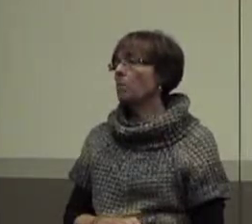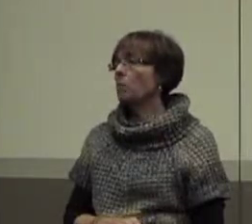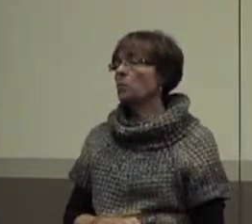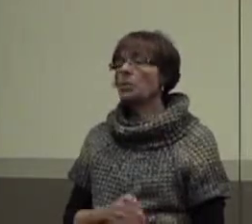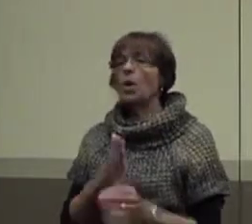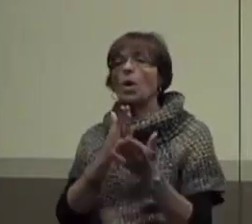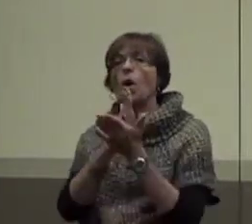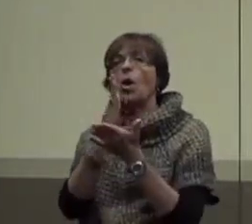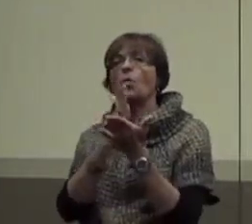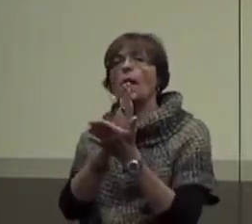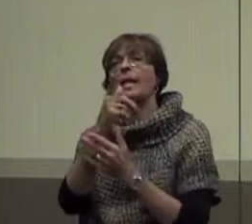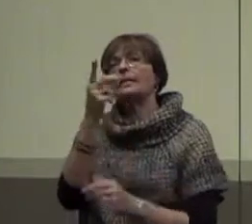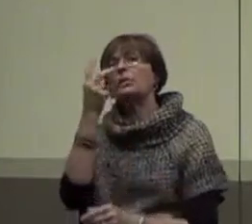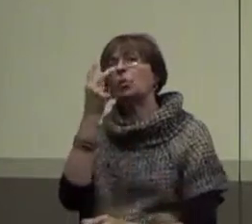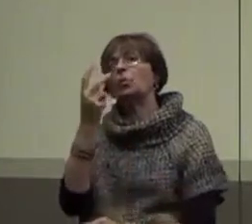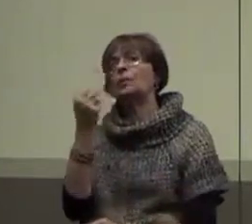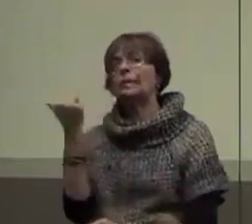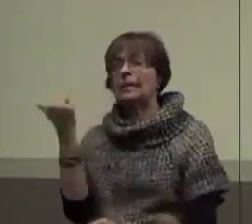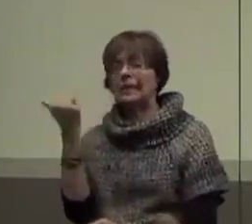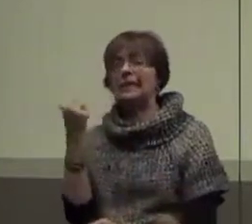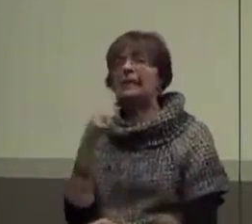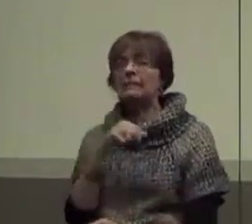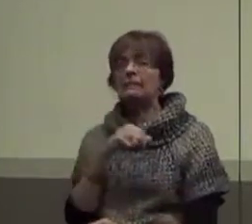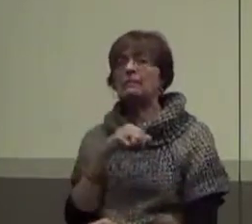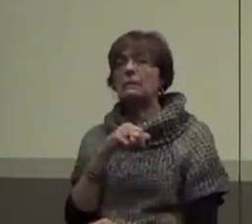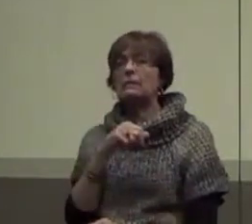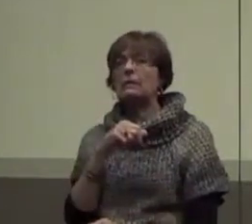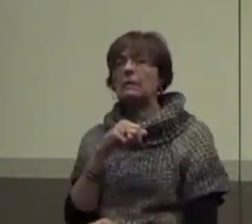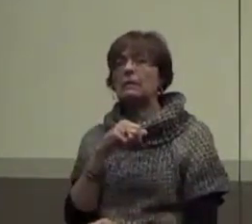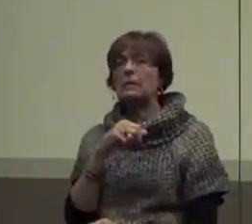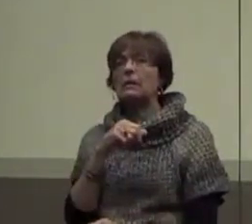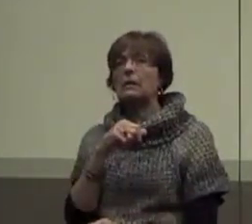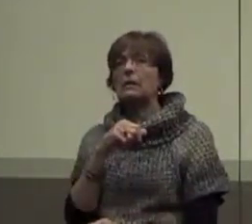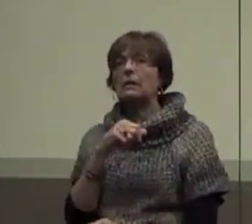All right, so you see there, if you